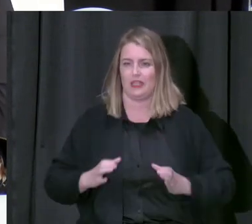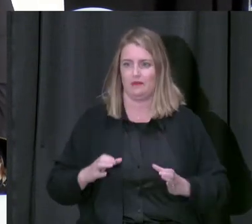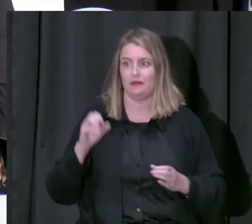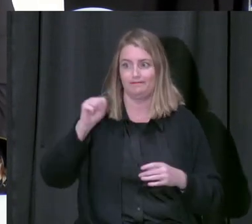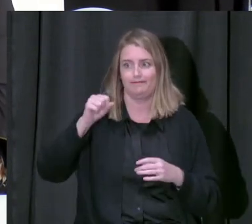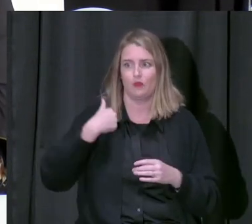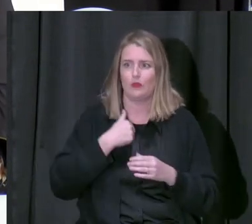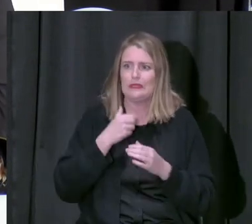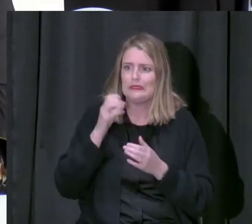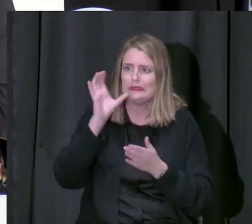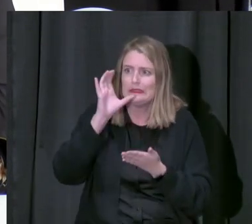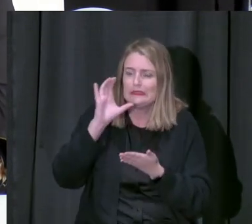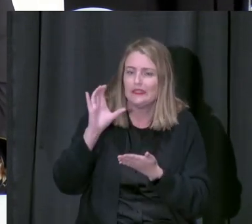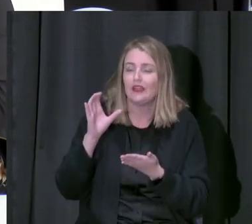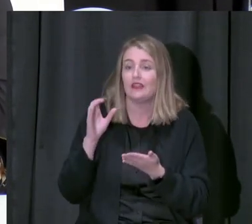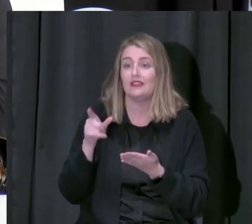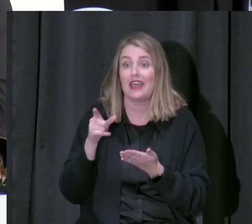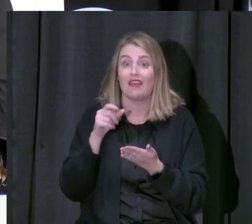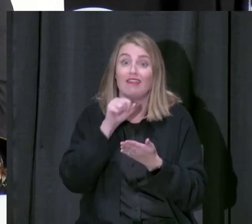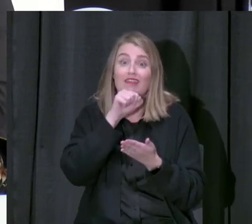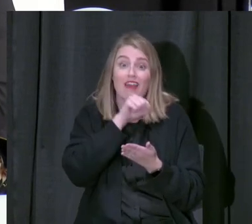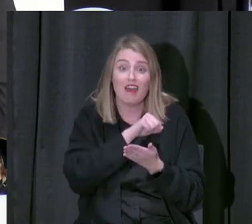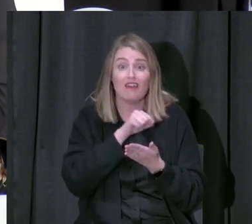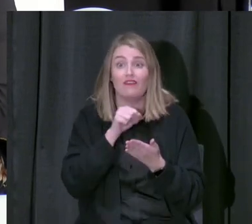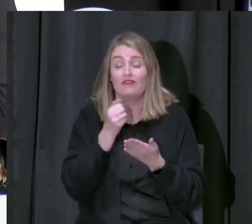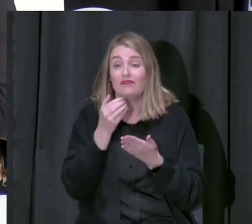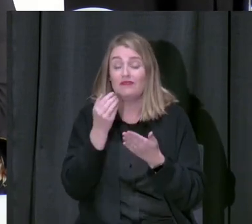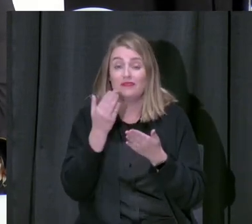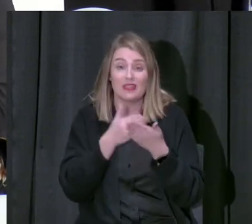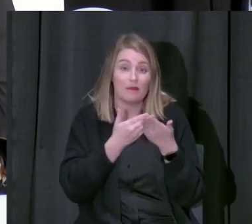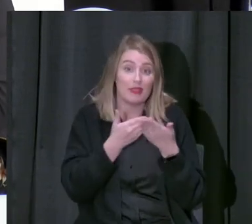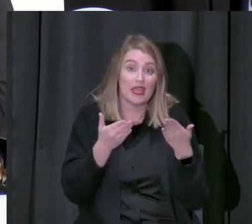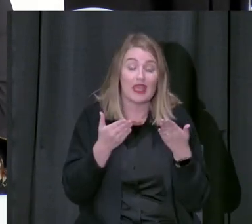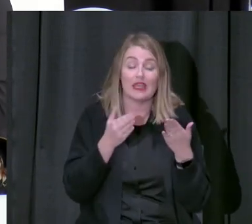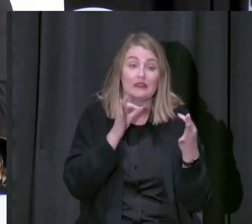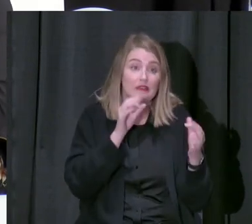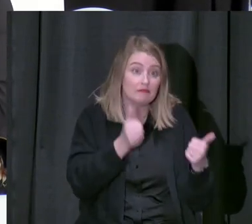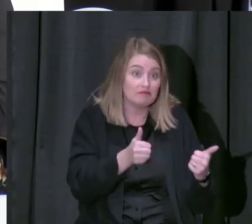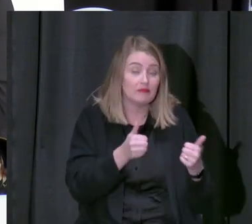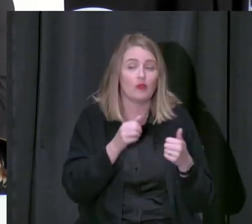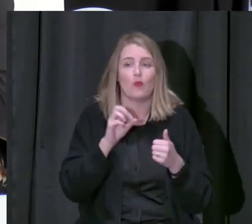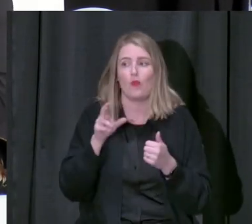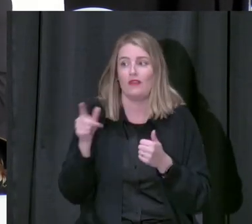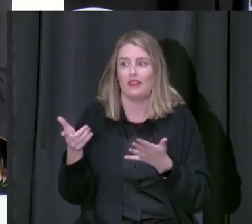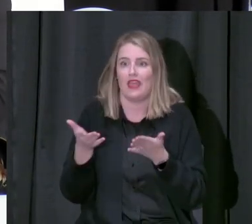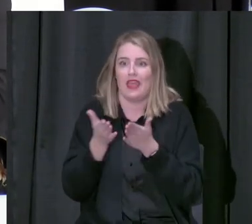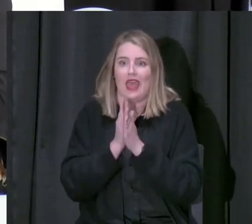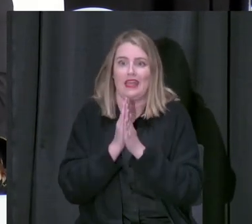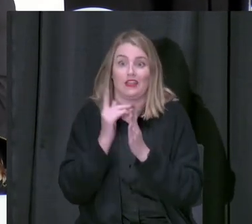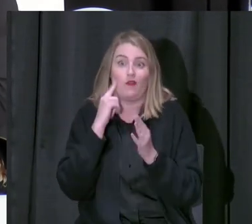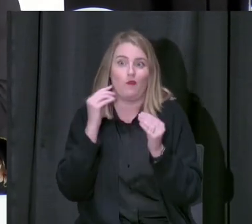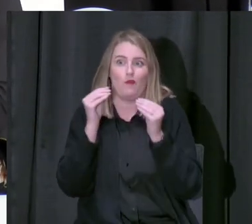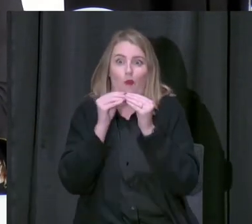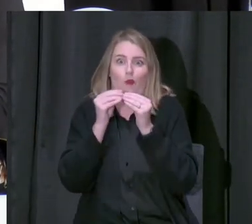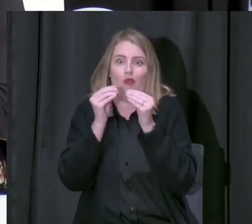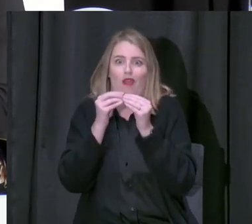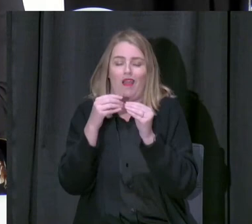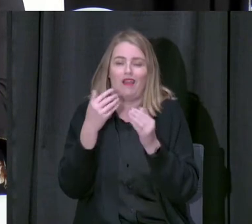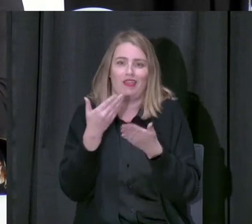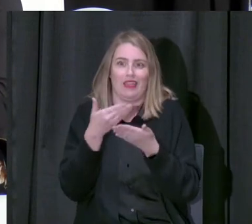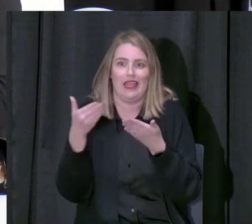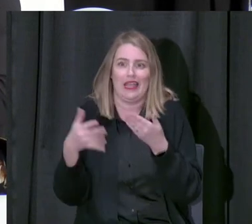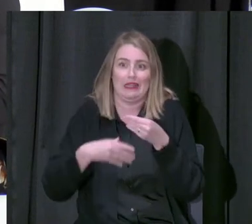know, commending and loving certain features that we have or asking for more bells and whistles on the existing features